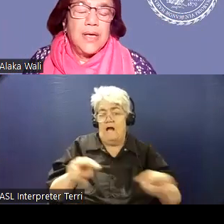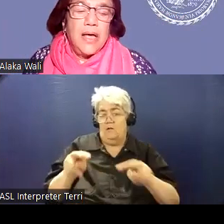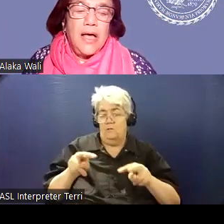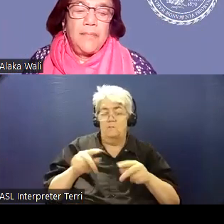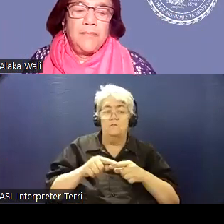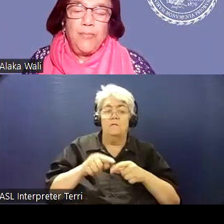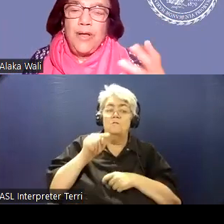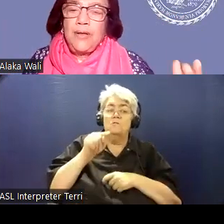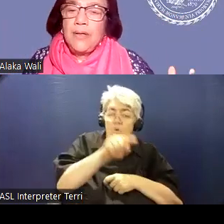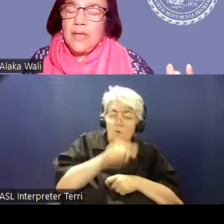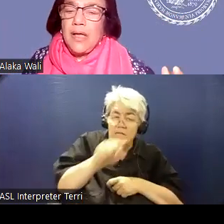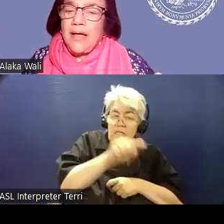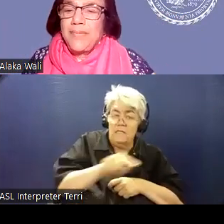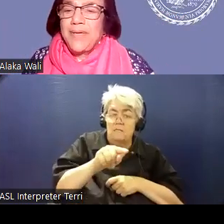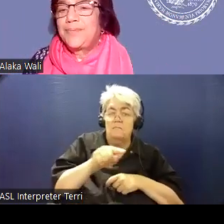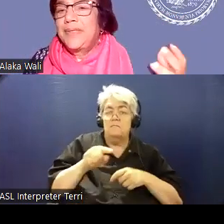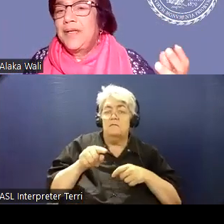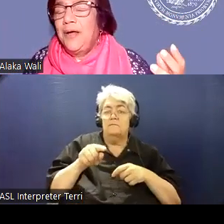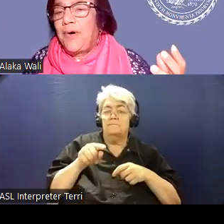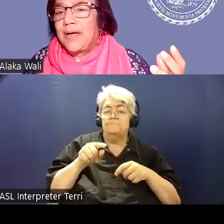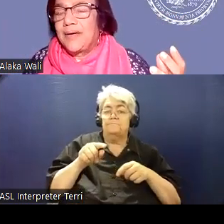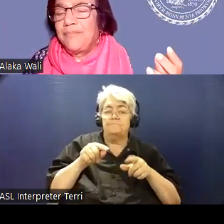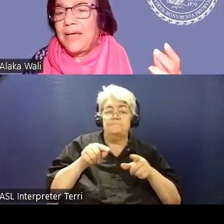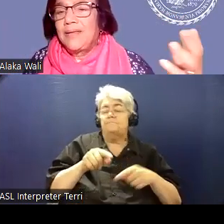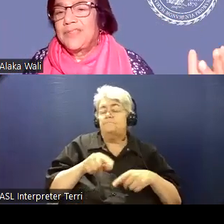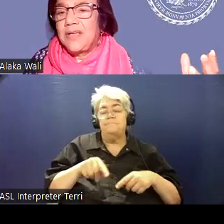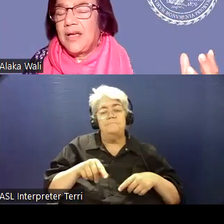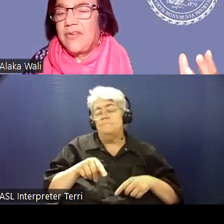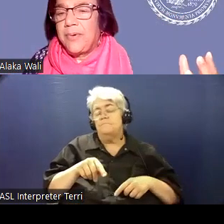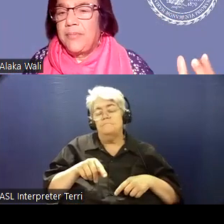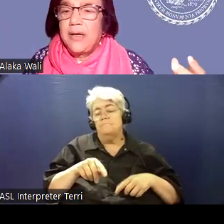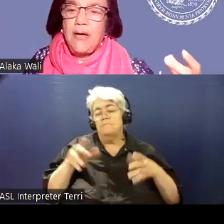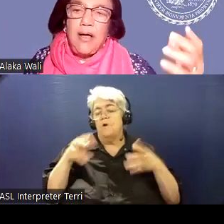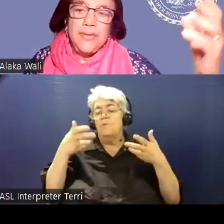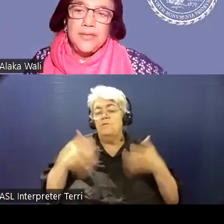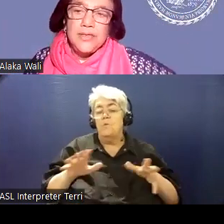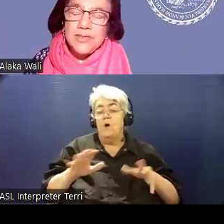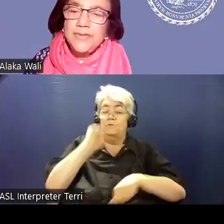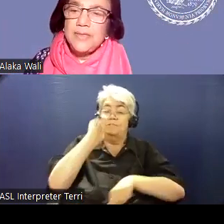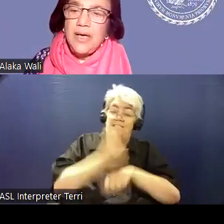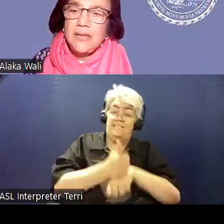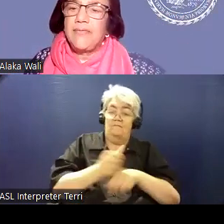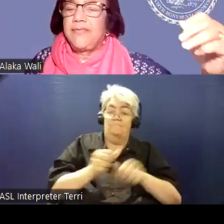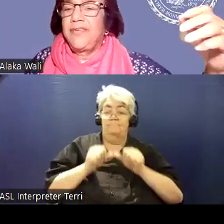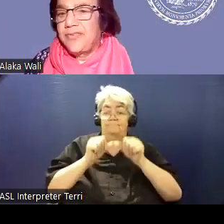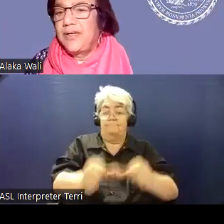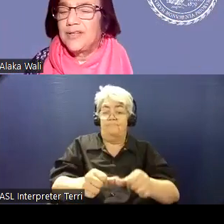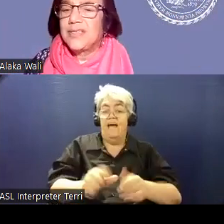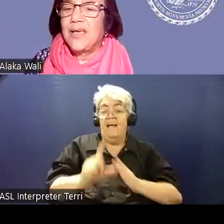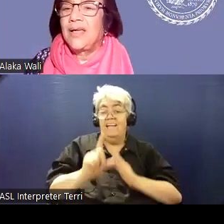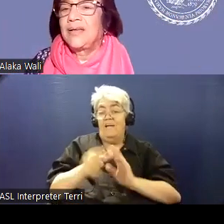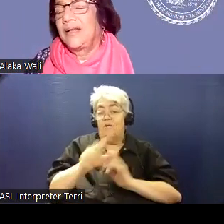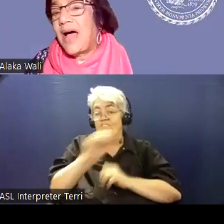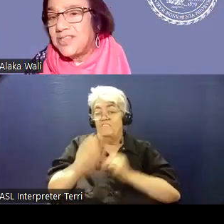galleries will, because we didn't want to make the mistake of a permanent hall that just would stay there for 50